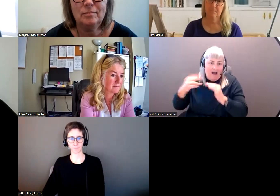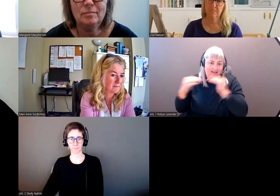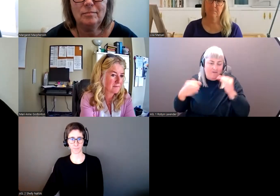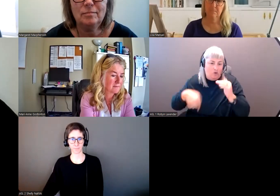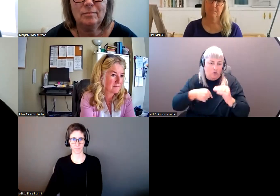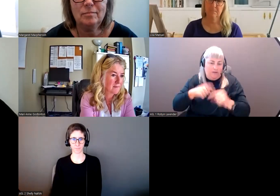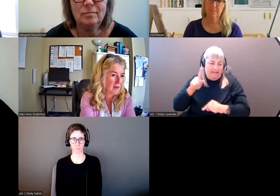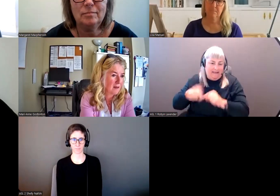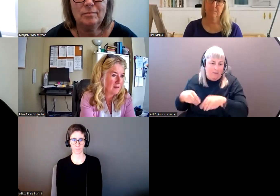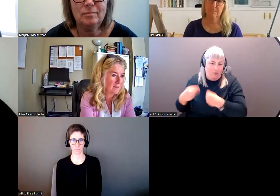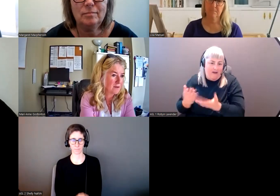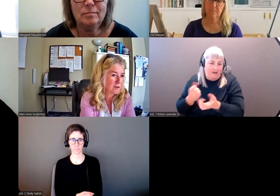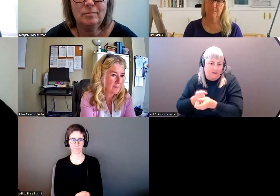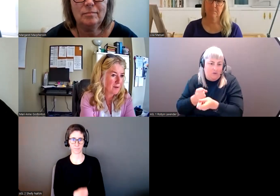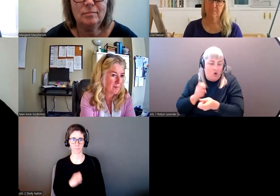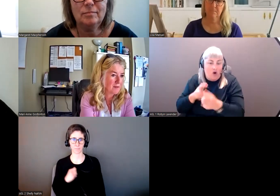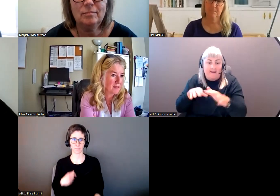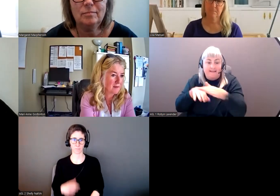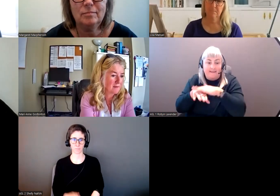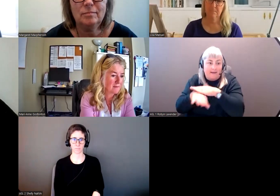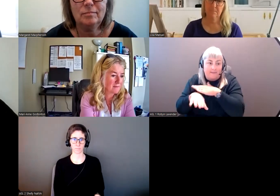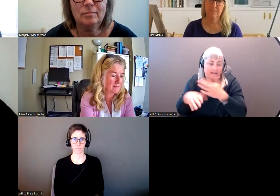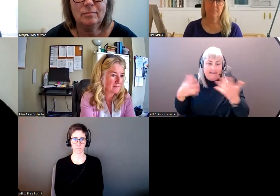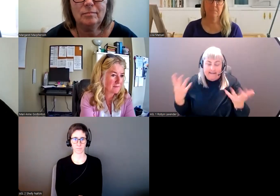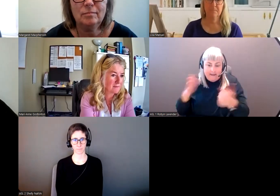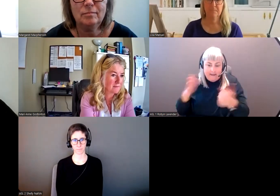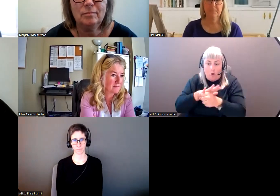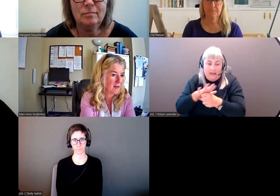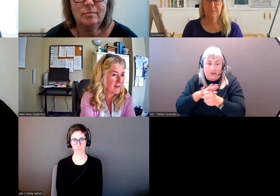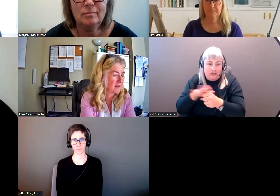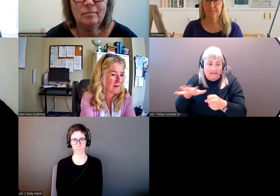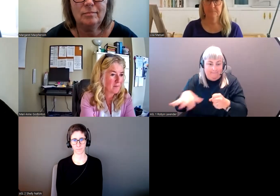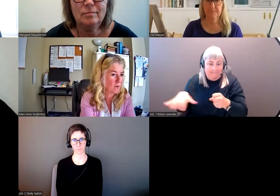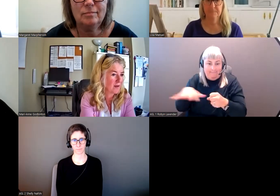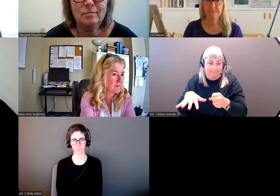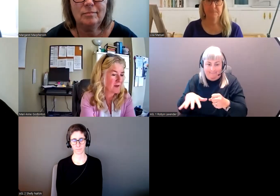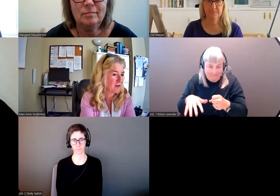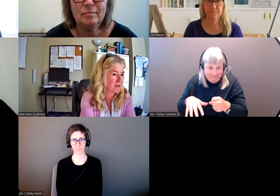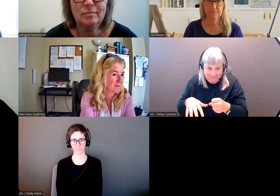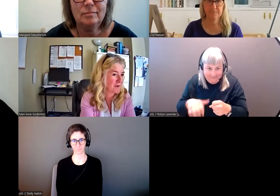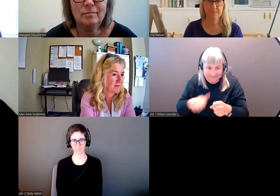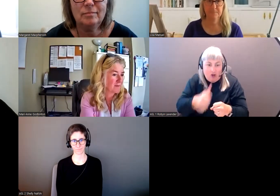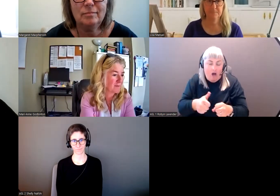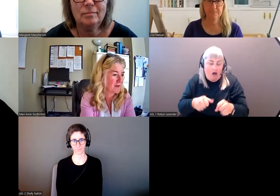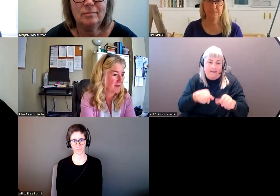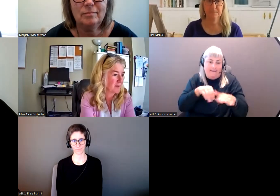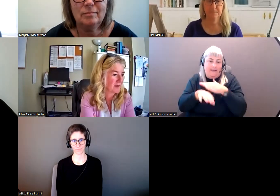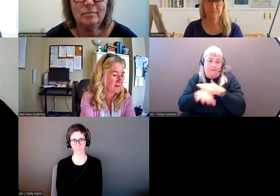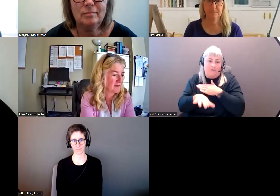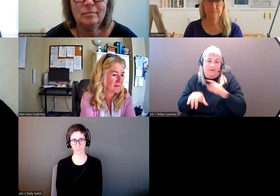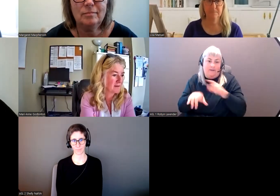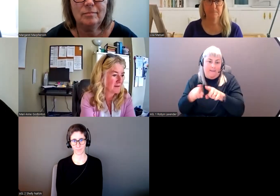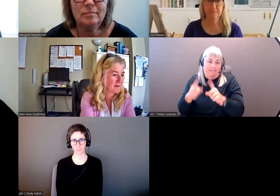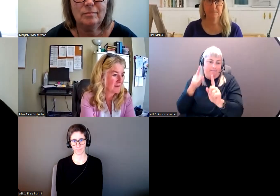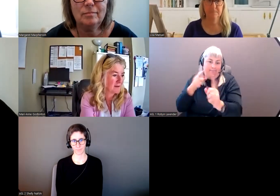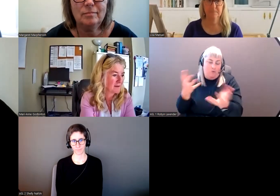support, or accessibility, the building that this is location is housed in isn't quite as accessible as we would like. So